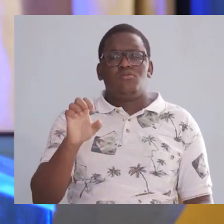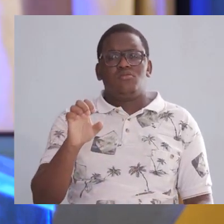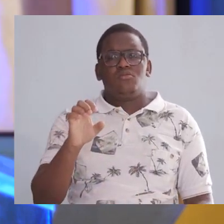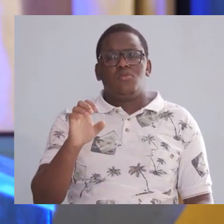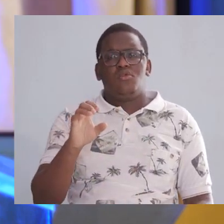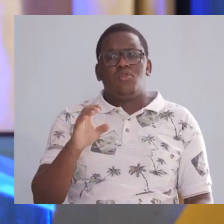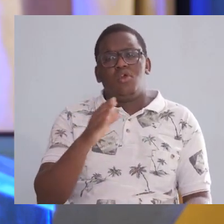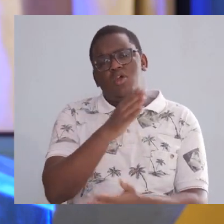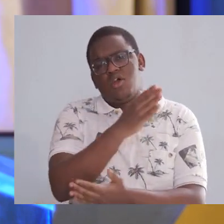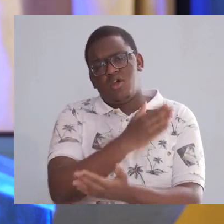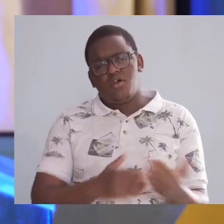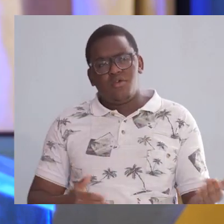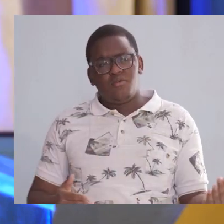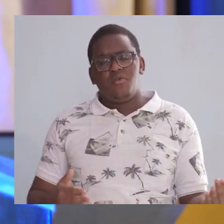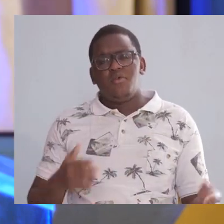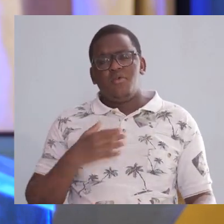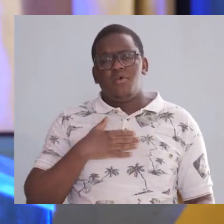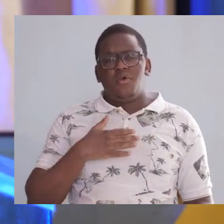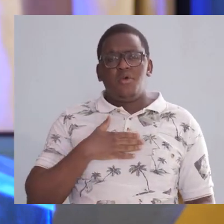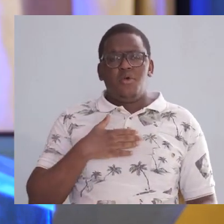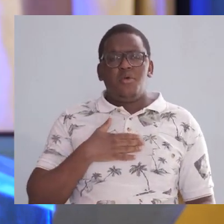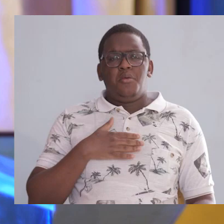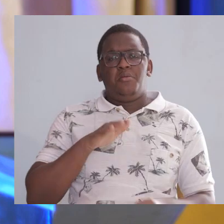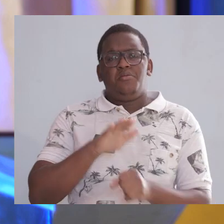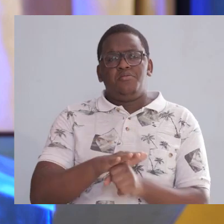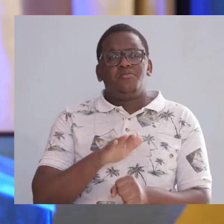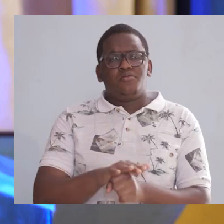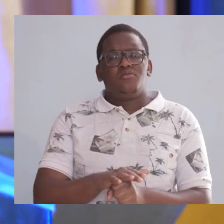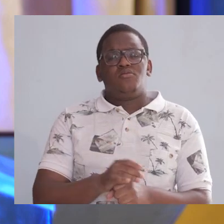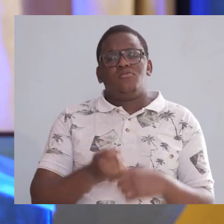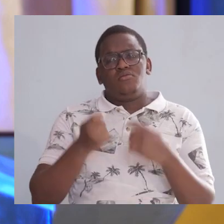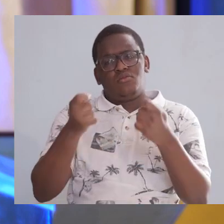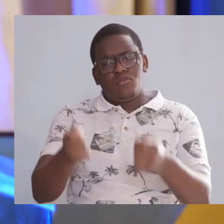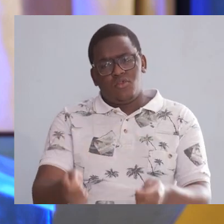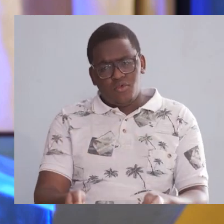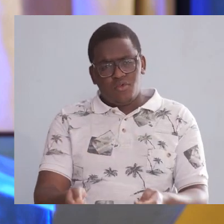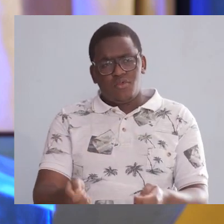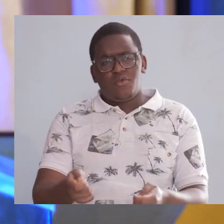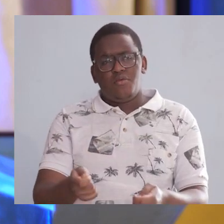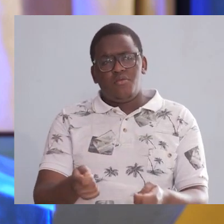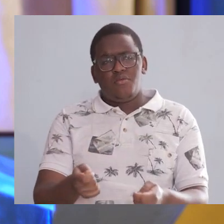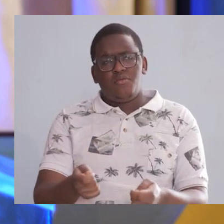poor. And if I have taken something from somebody